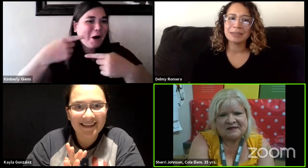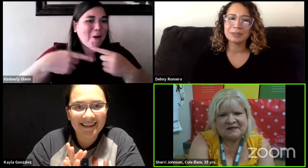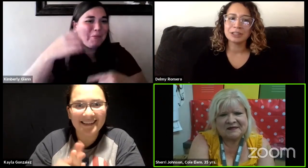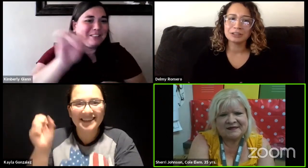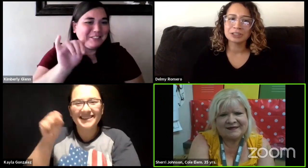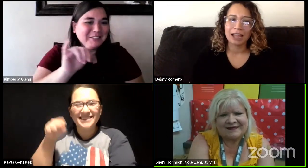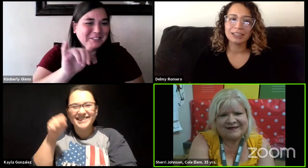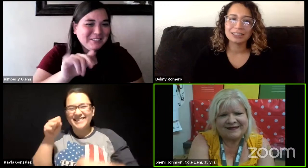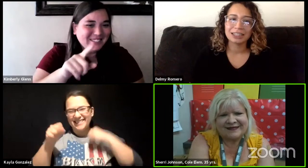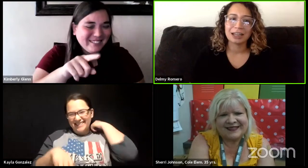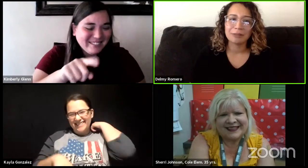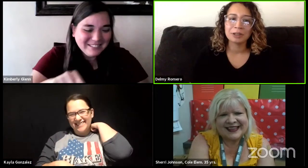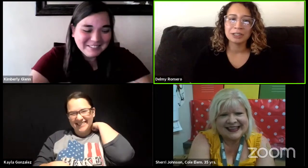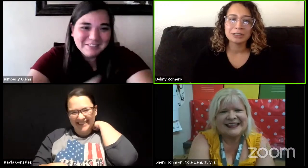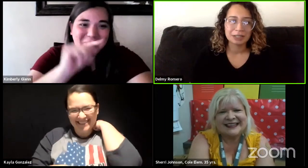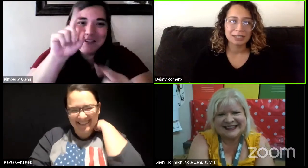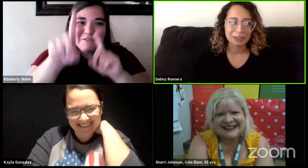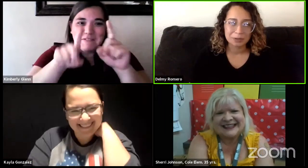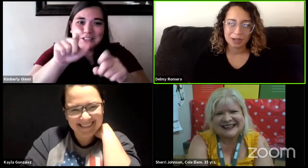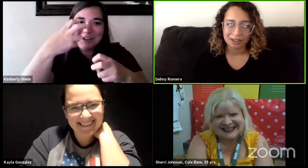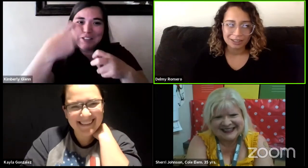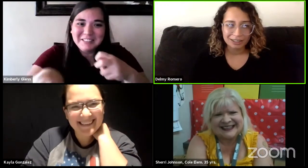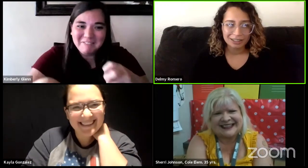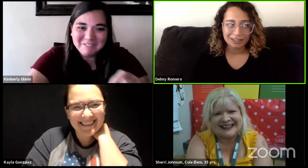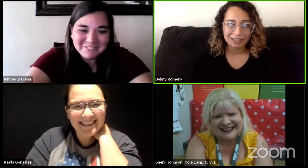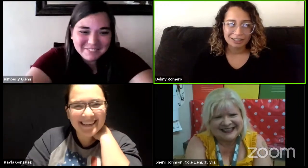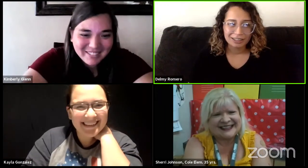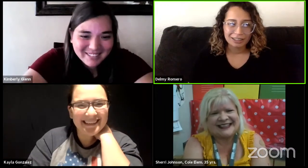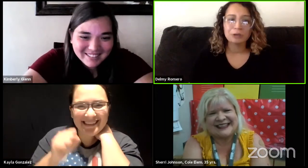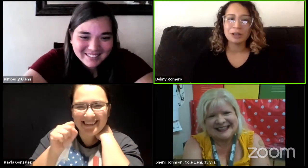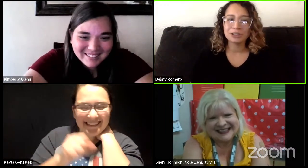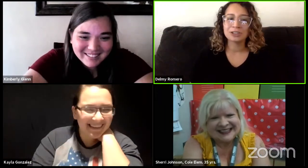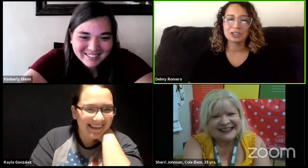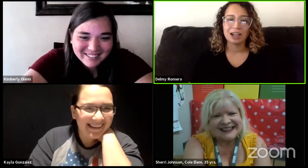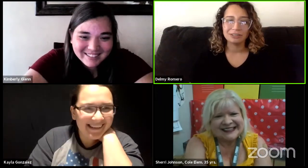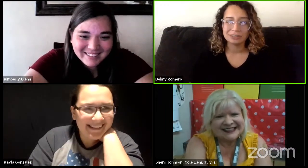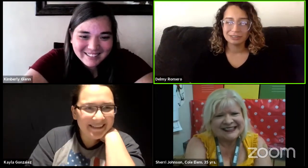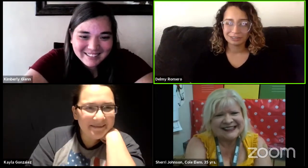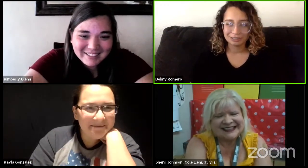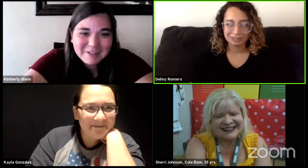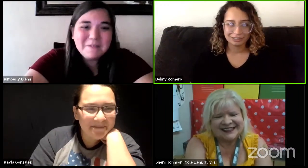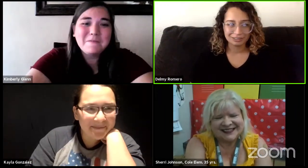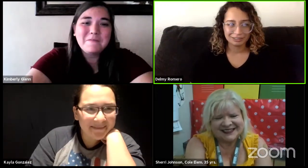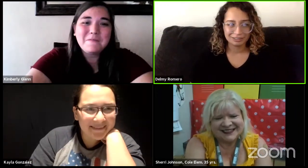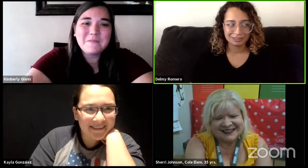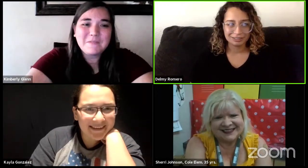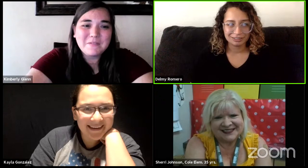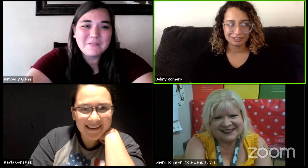This game's a little challenging. I'm learning new signs as well. The questions are tough.